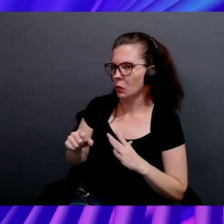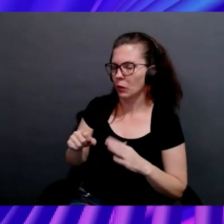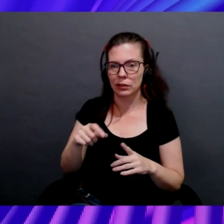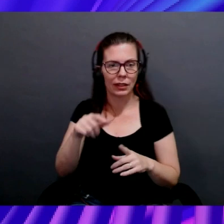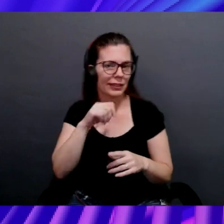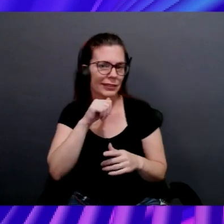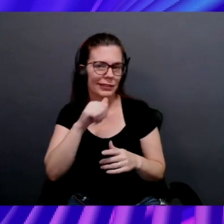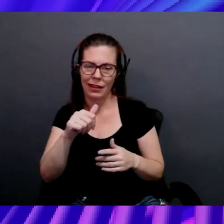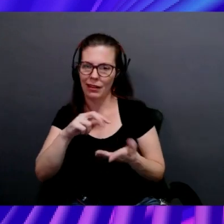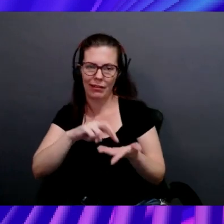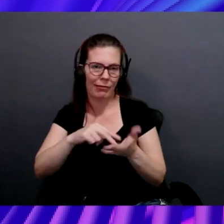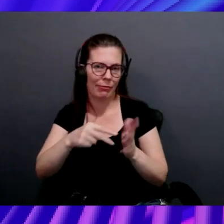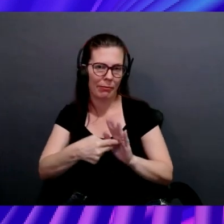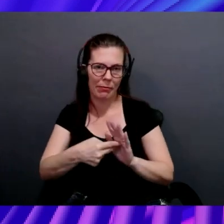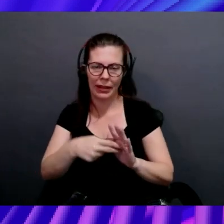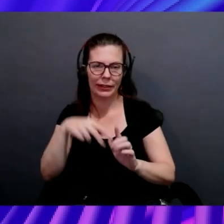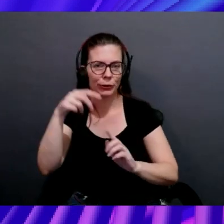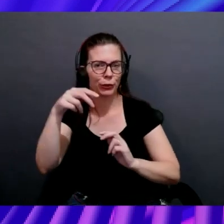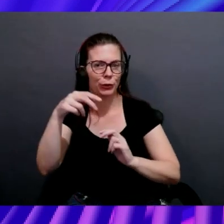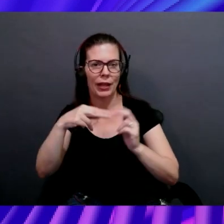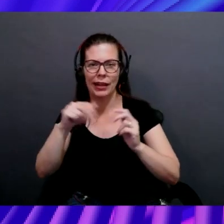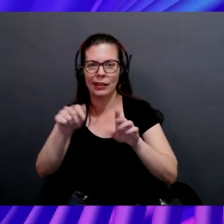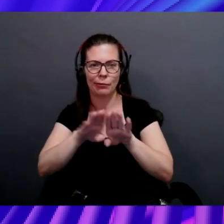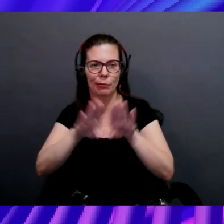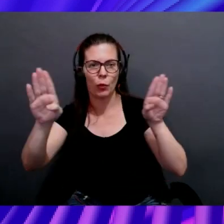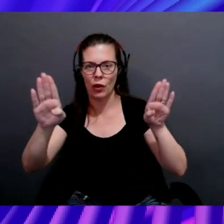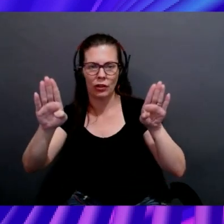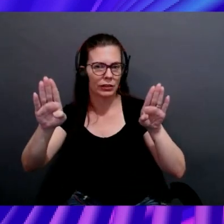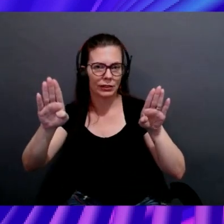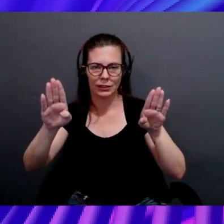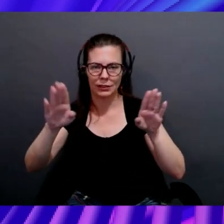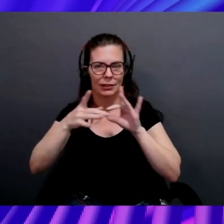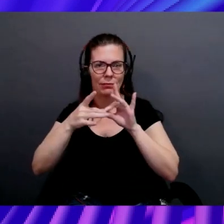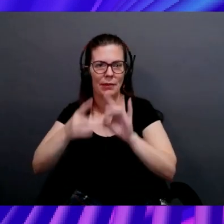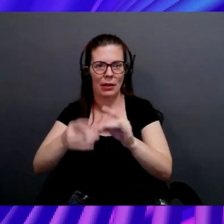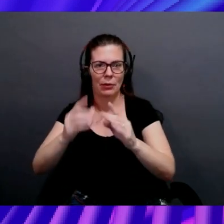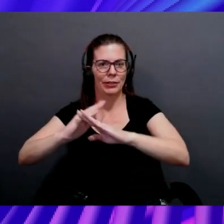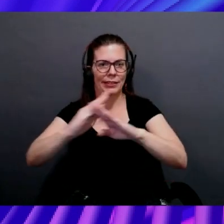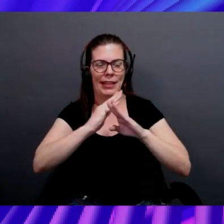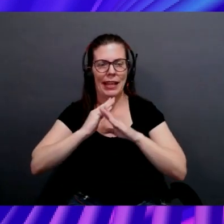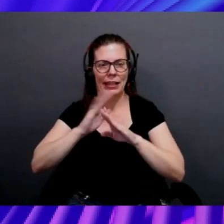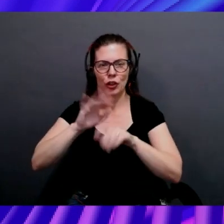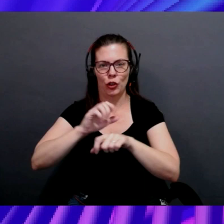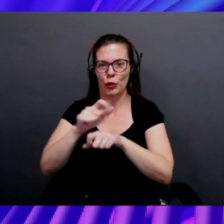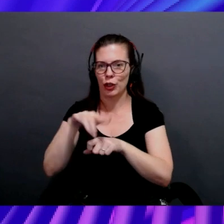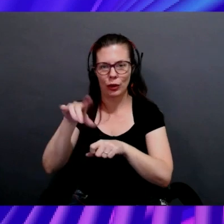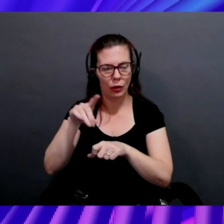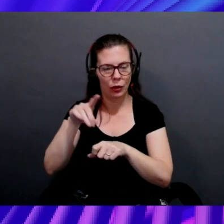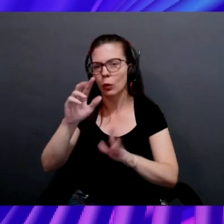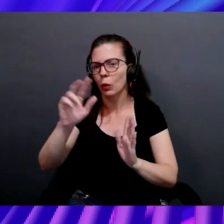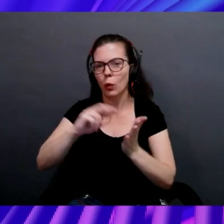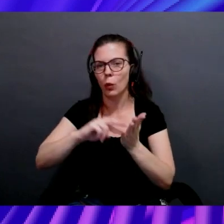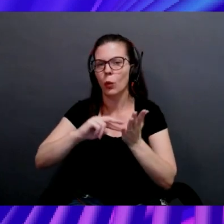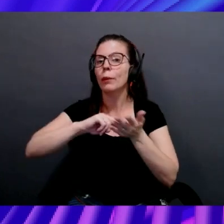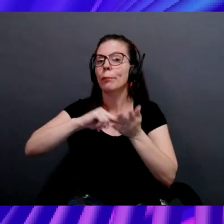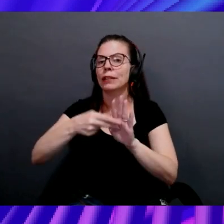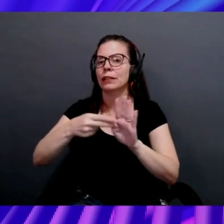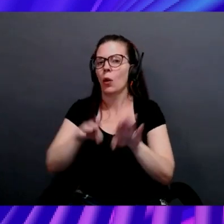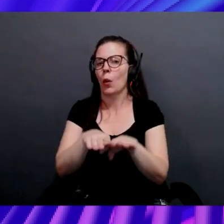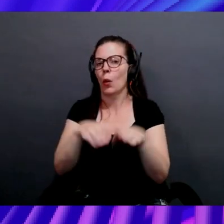building any kind of walls around your workload. This is meant to be an open system, embracing open source at every turn.